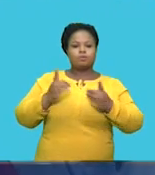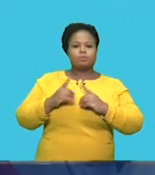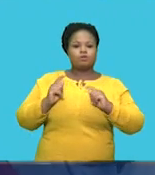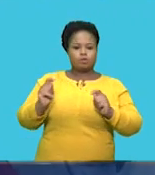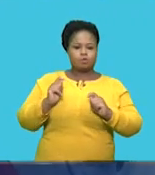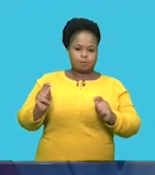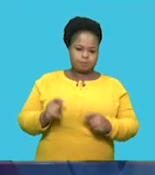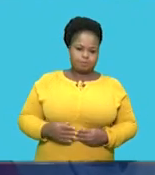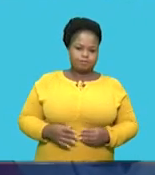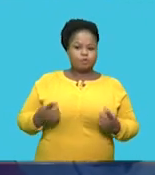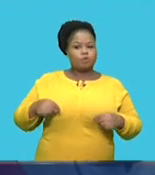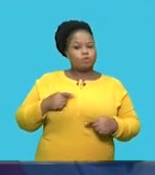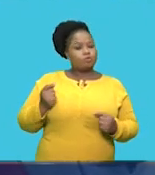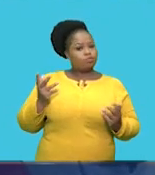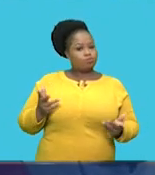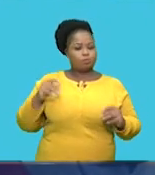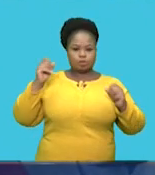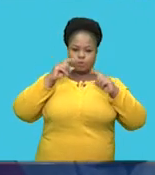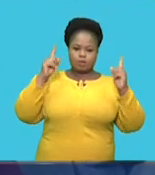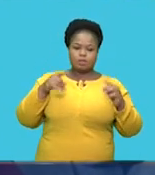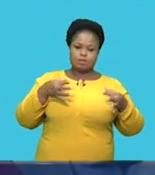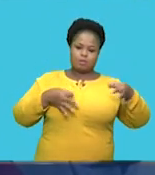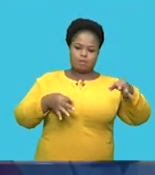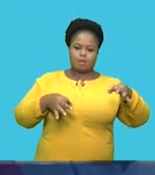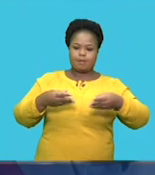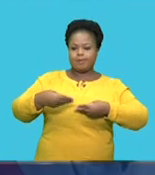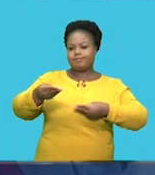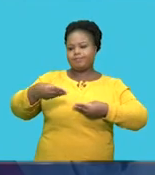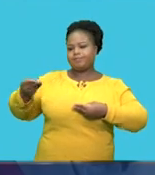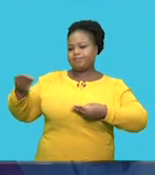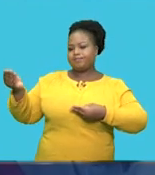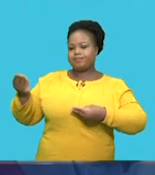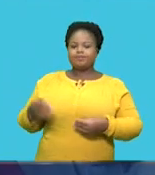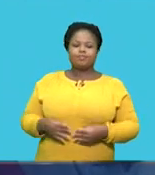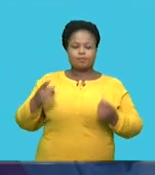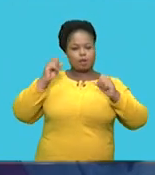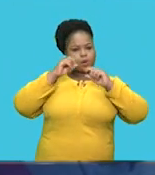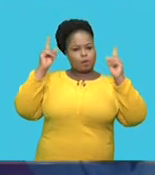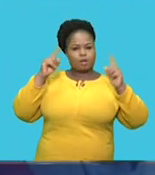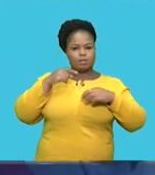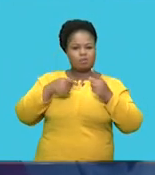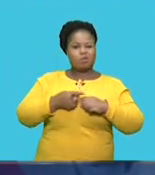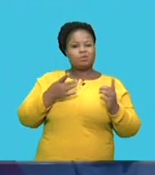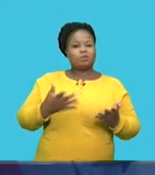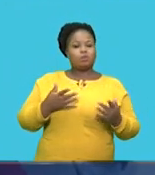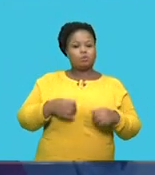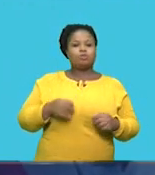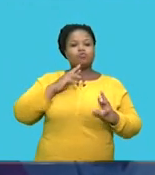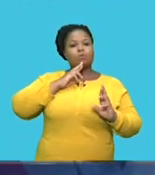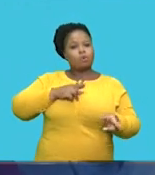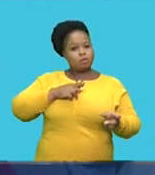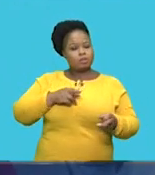in particular. So we are doing this awareness, we are handing out pamphlets, we are doing awareness on vandalism,